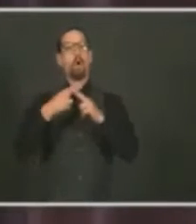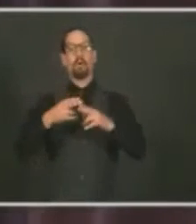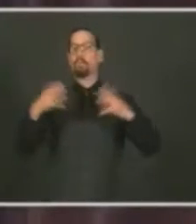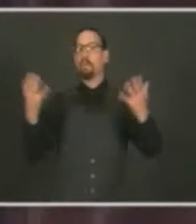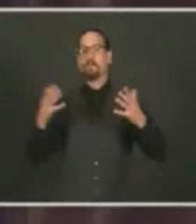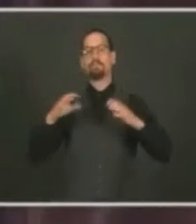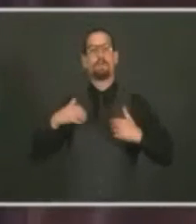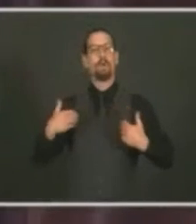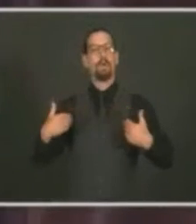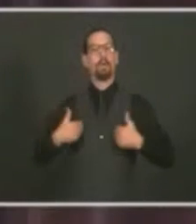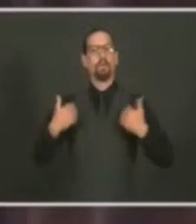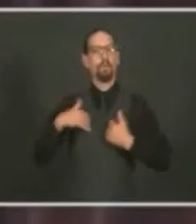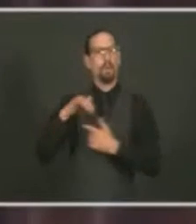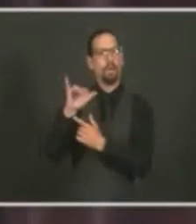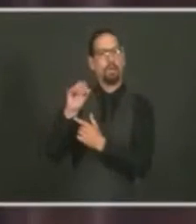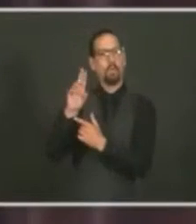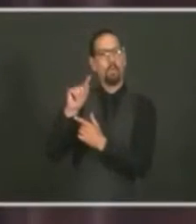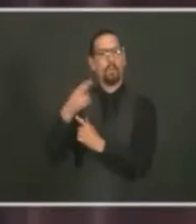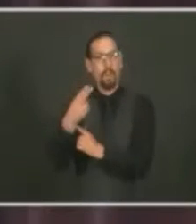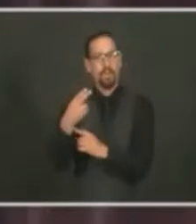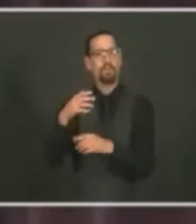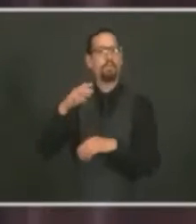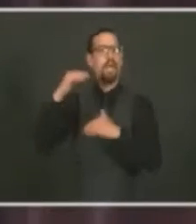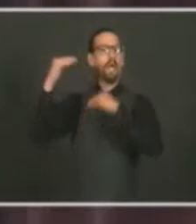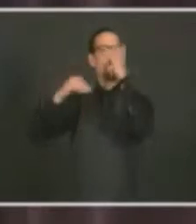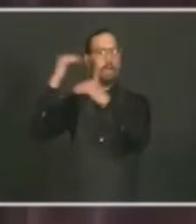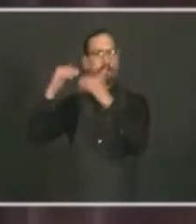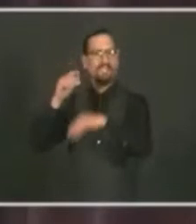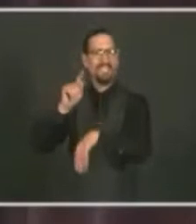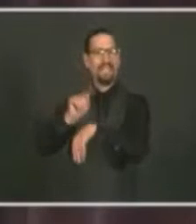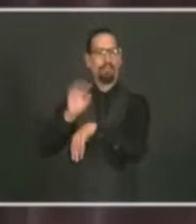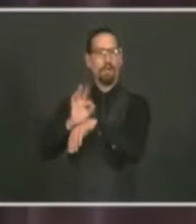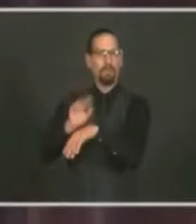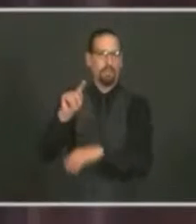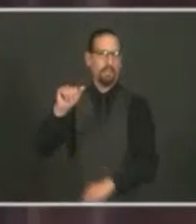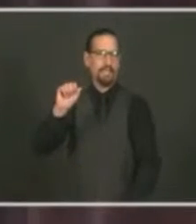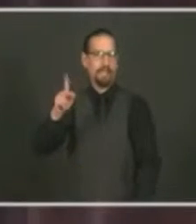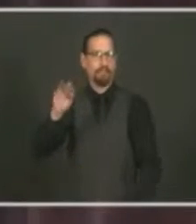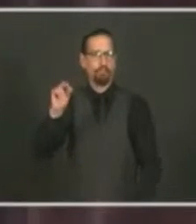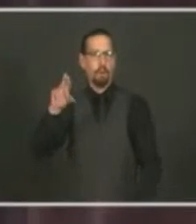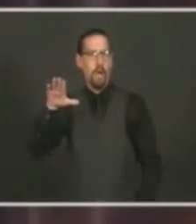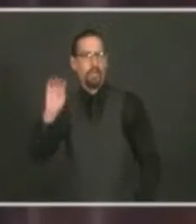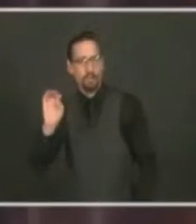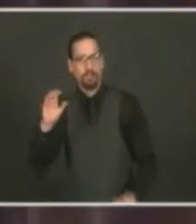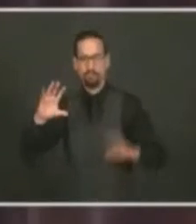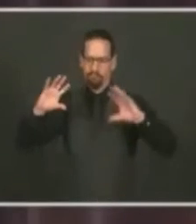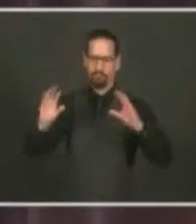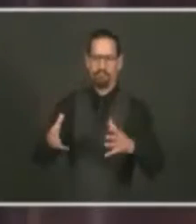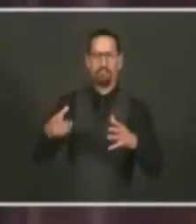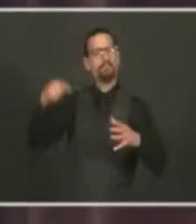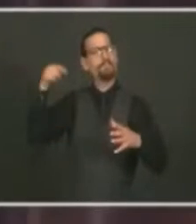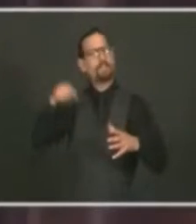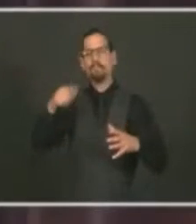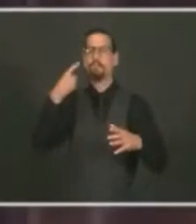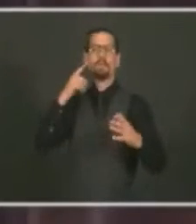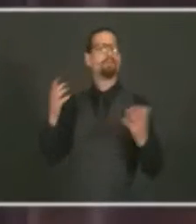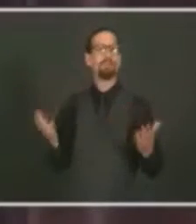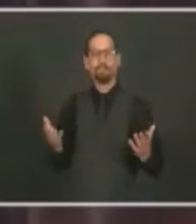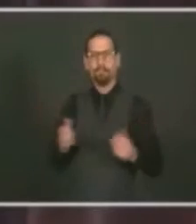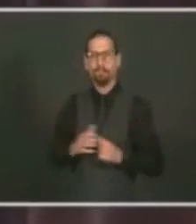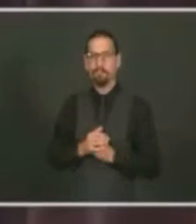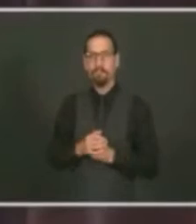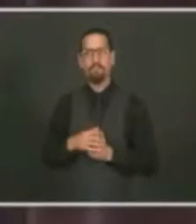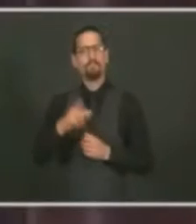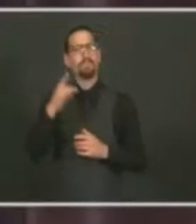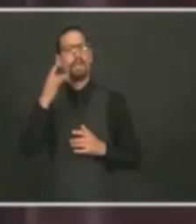effective and actually drives behavior change among these college students. The challenge we see among college students,